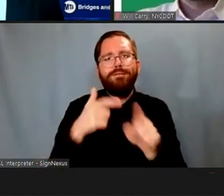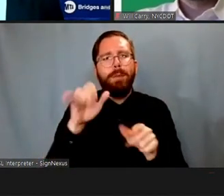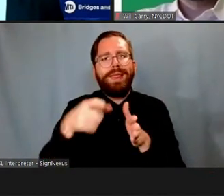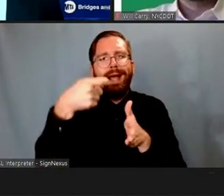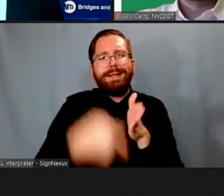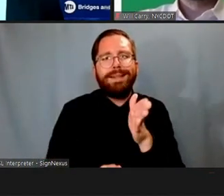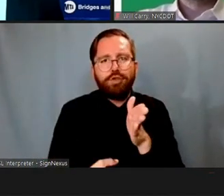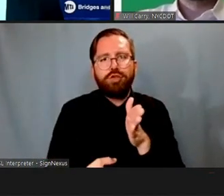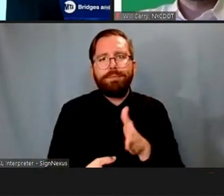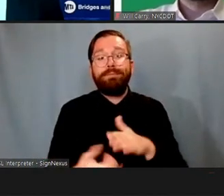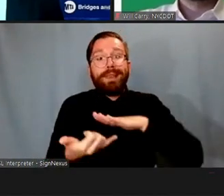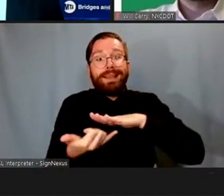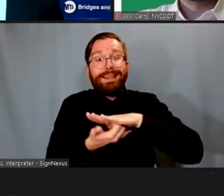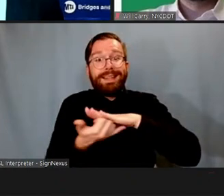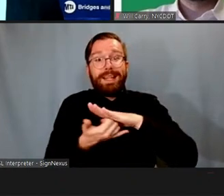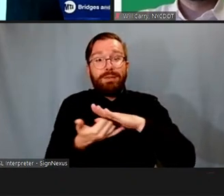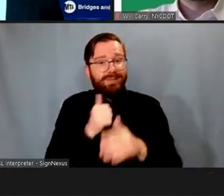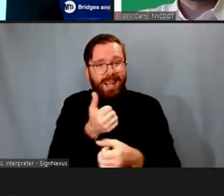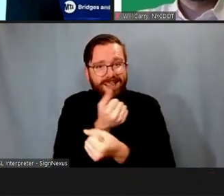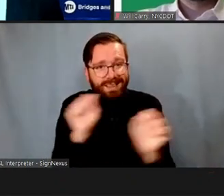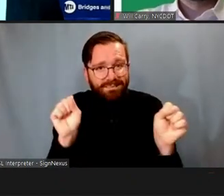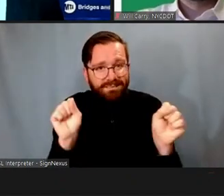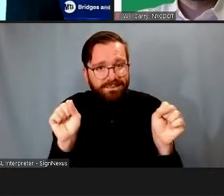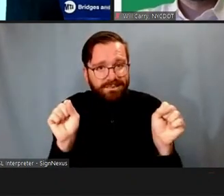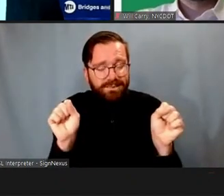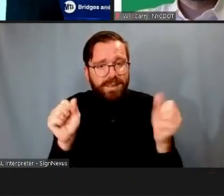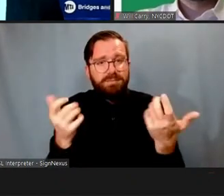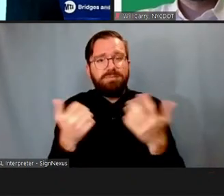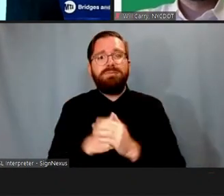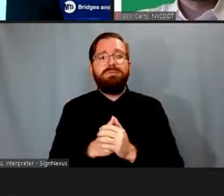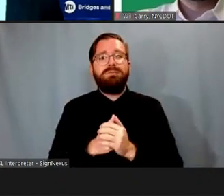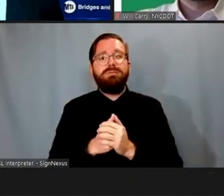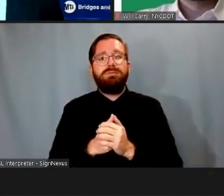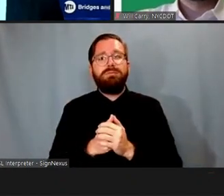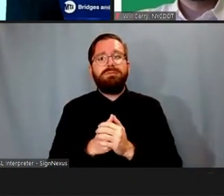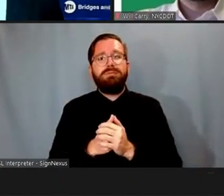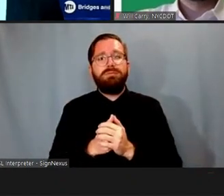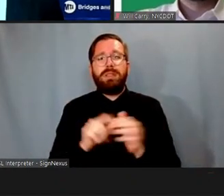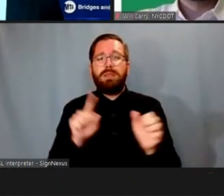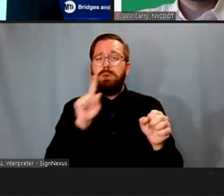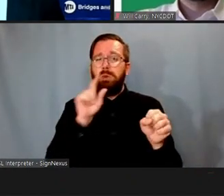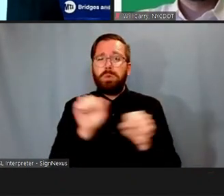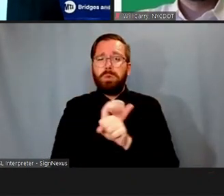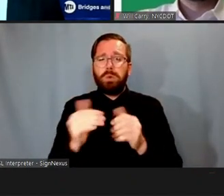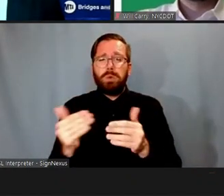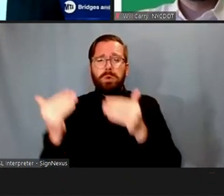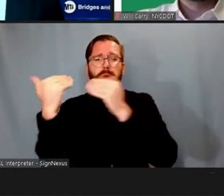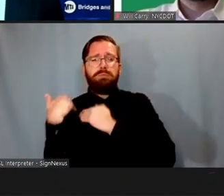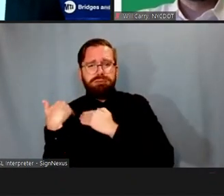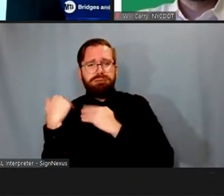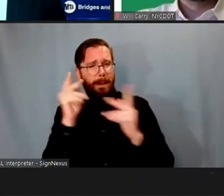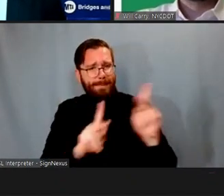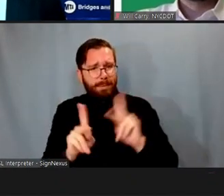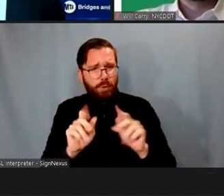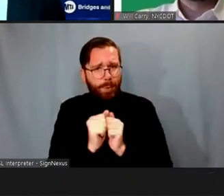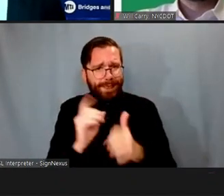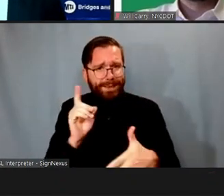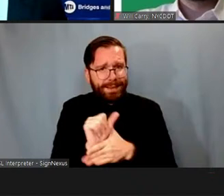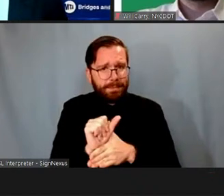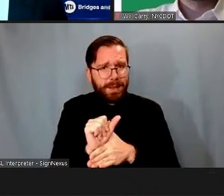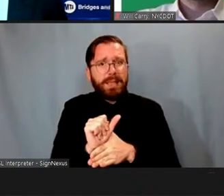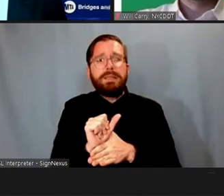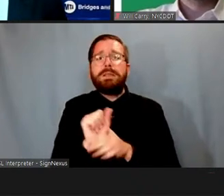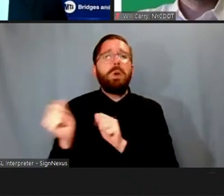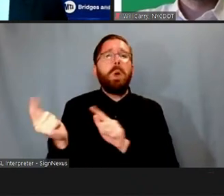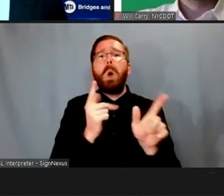issue in the subway it is not safe on it is unfairly burdensome to the disabled everyone who opposes this plan should contact